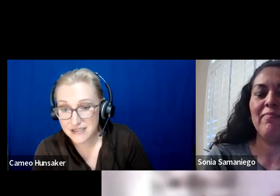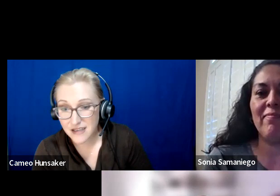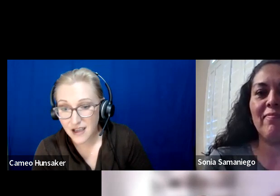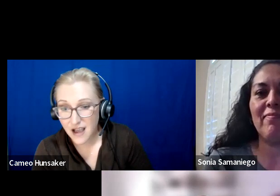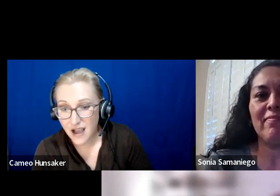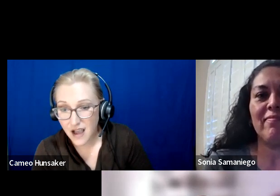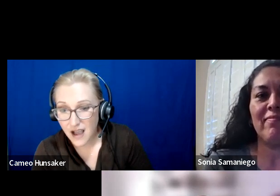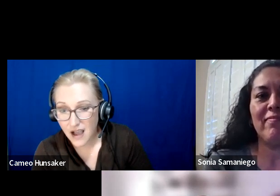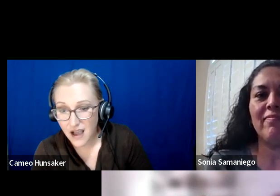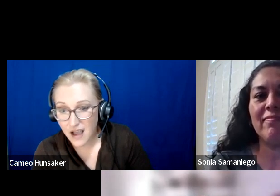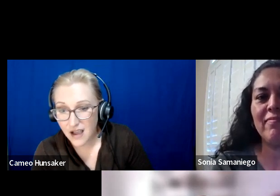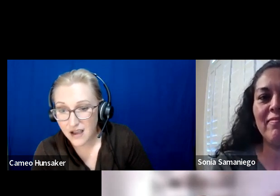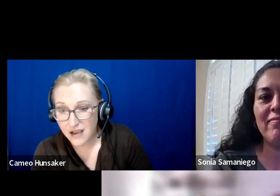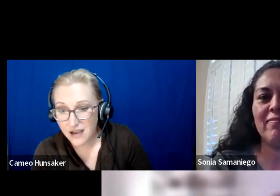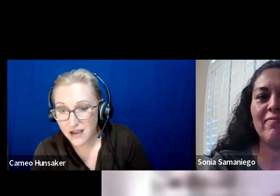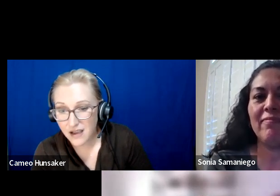And